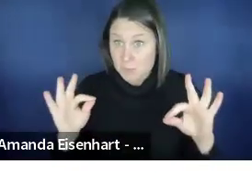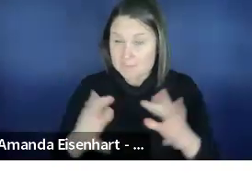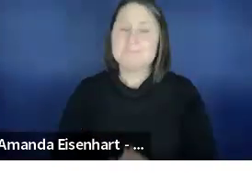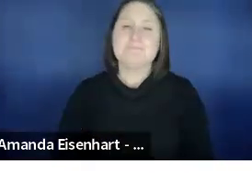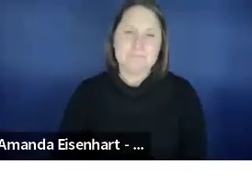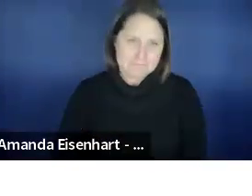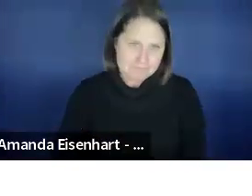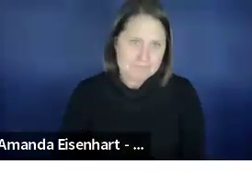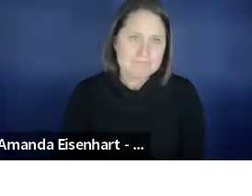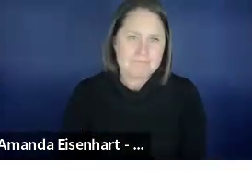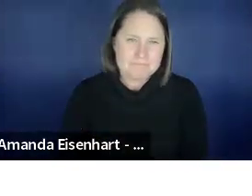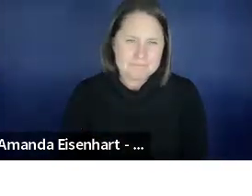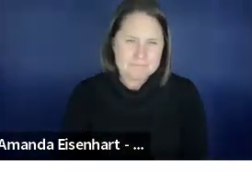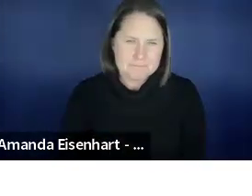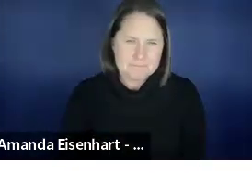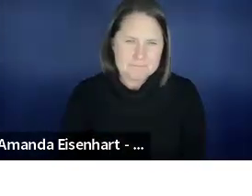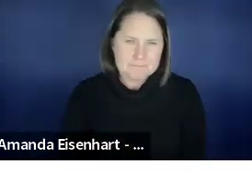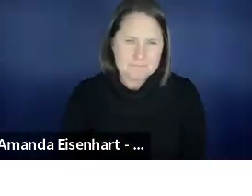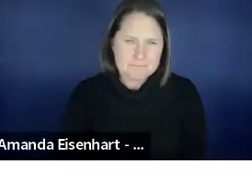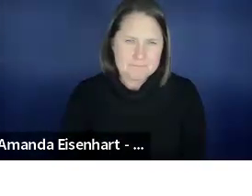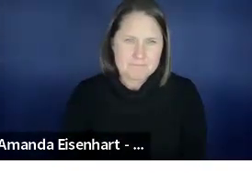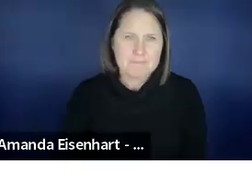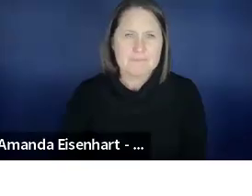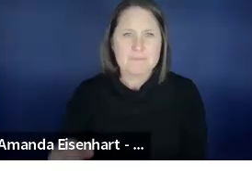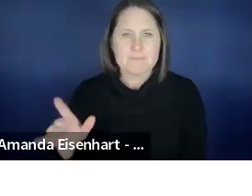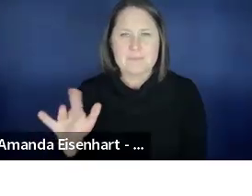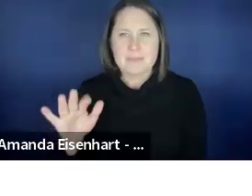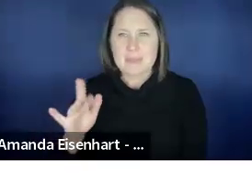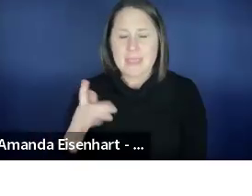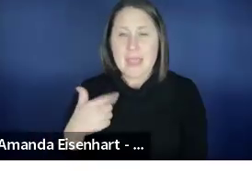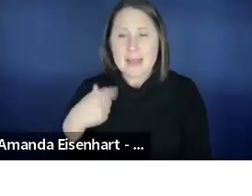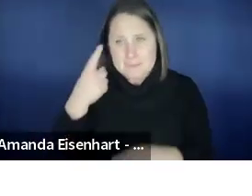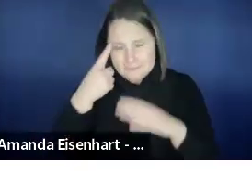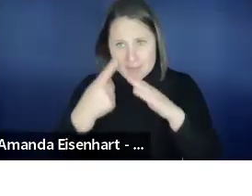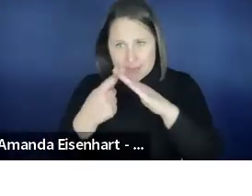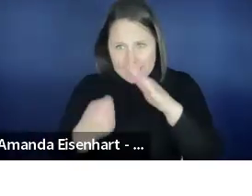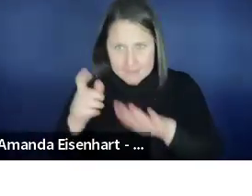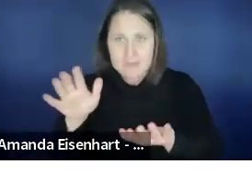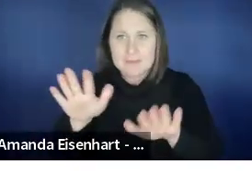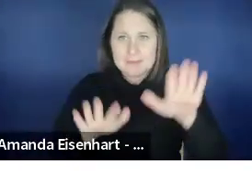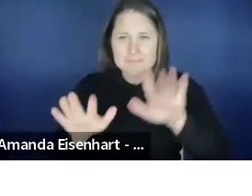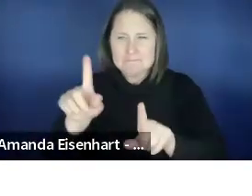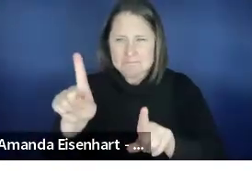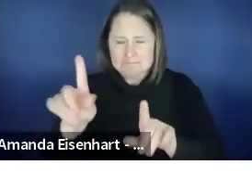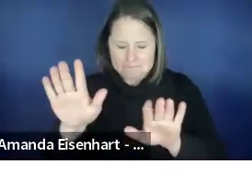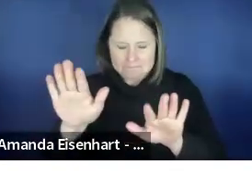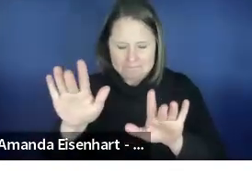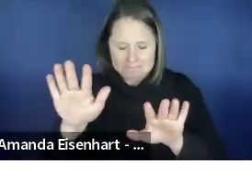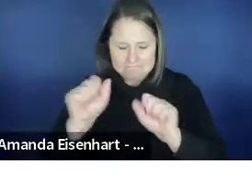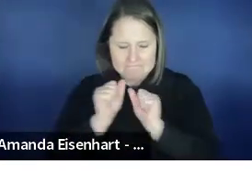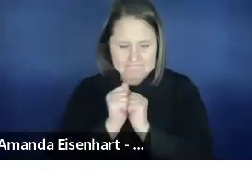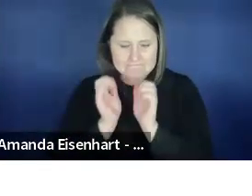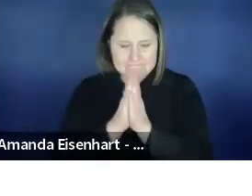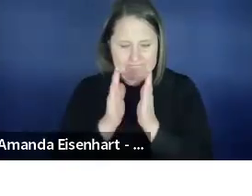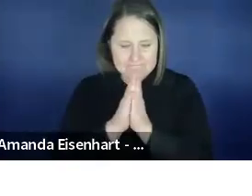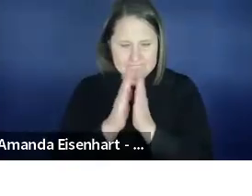So let's see, I lost my train of thought, which doesn't take much these days. But anyway, the point is we wanted to have an